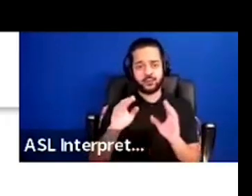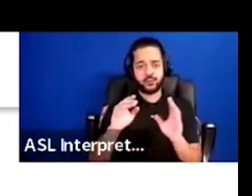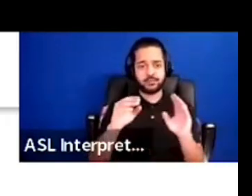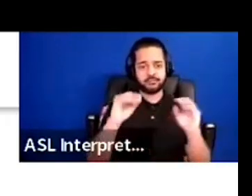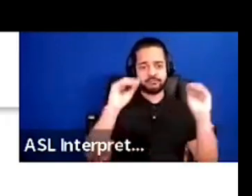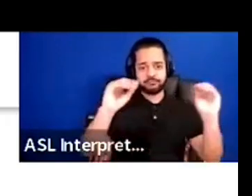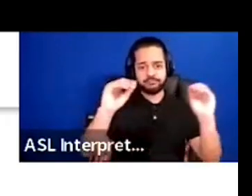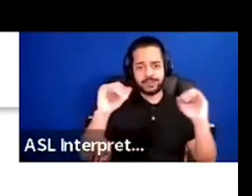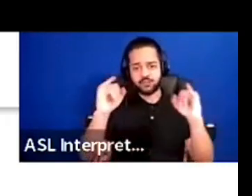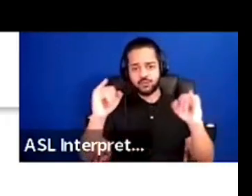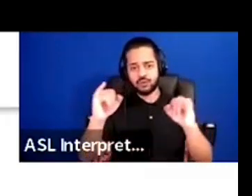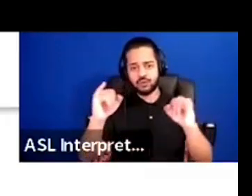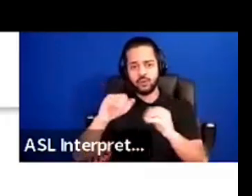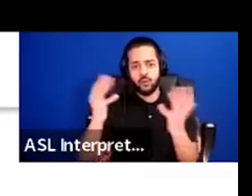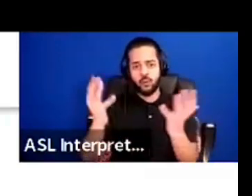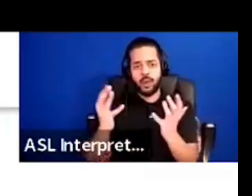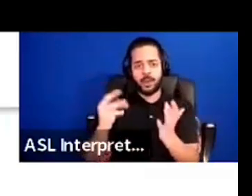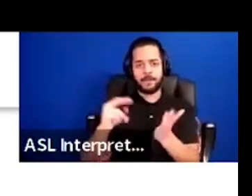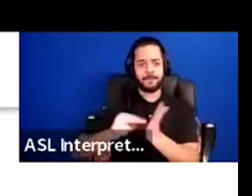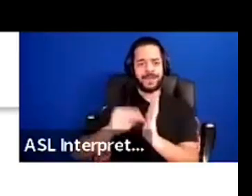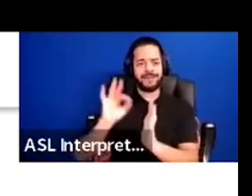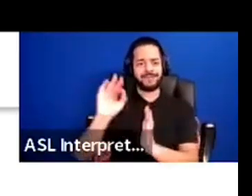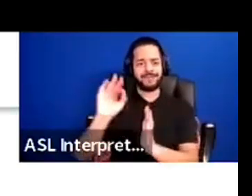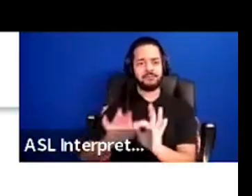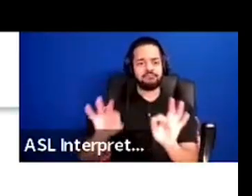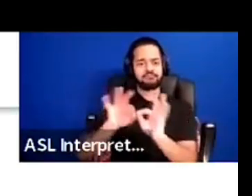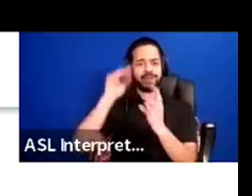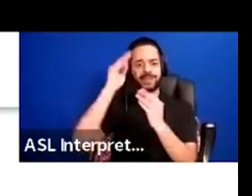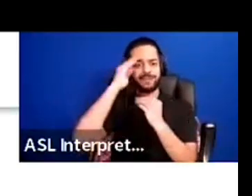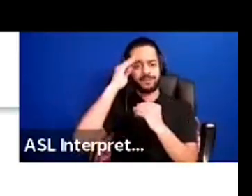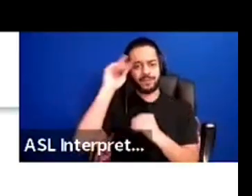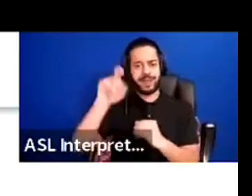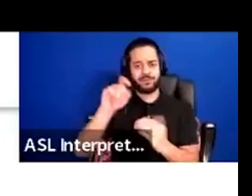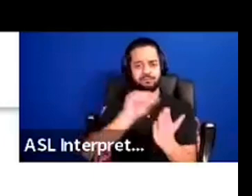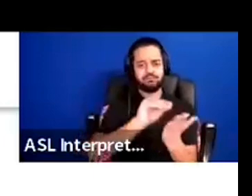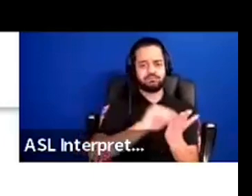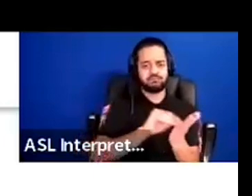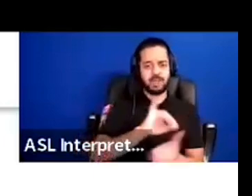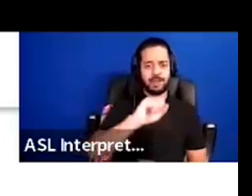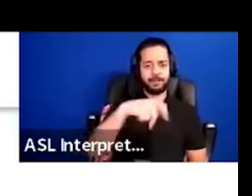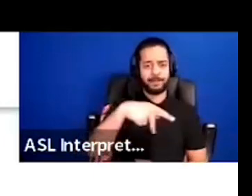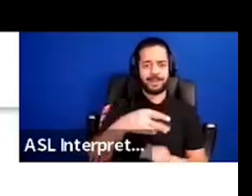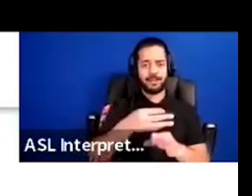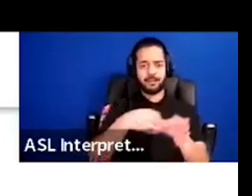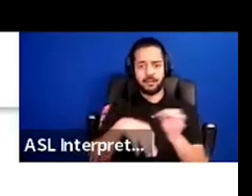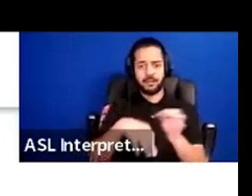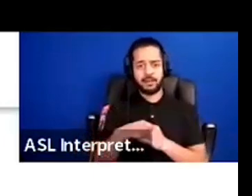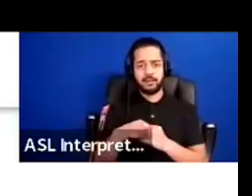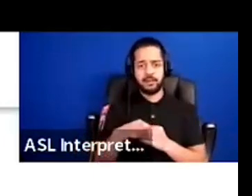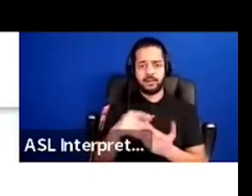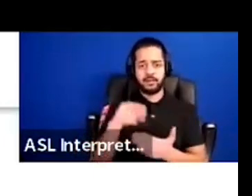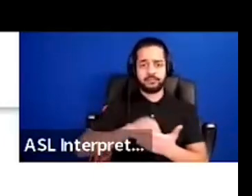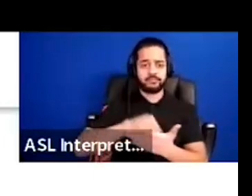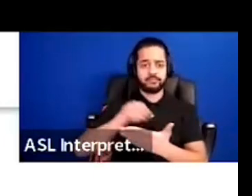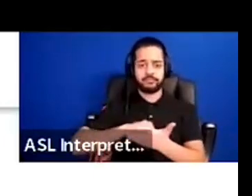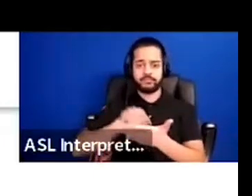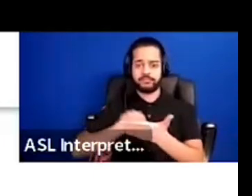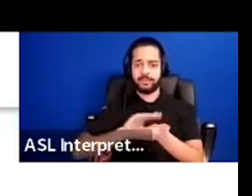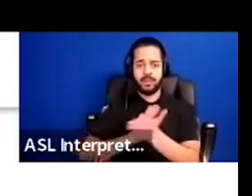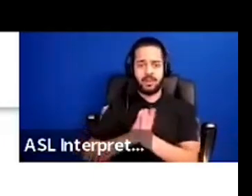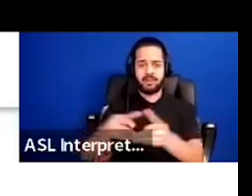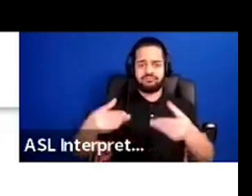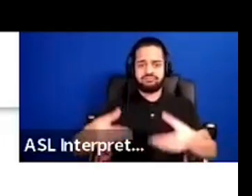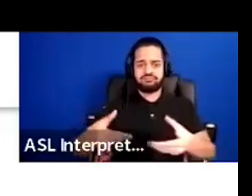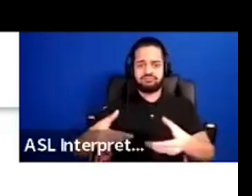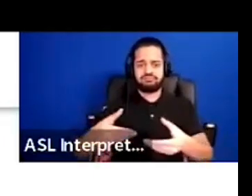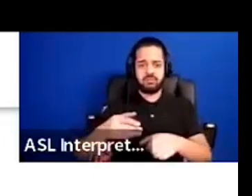what meaningful information needs to go into the IEP, as opposed to, making the IEPs longer,